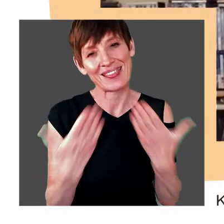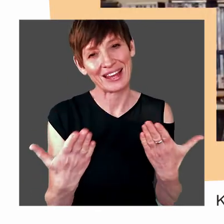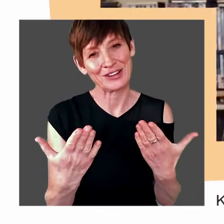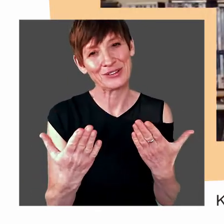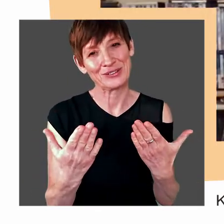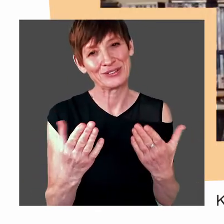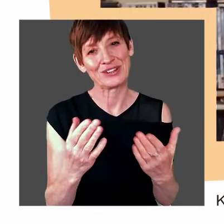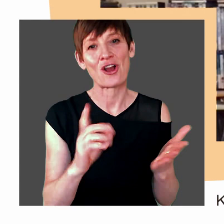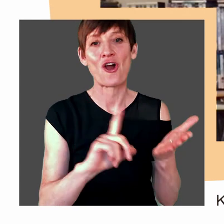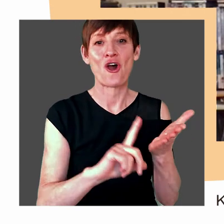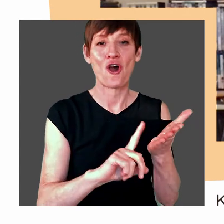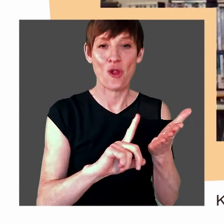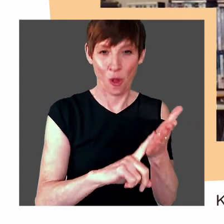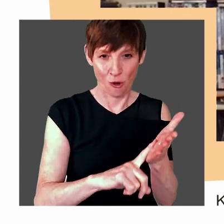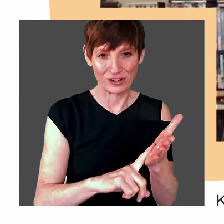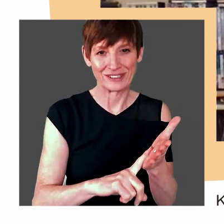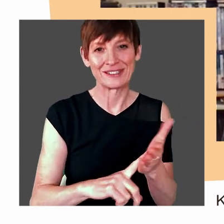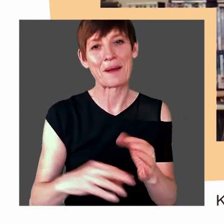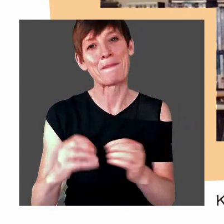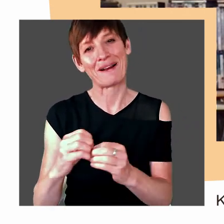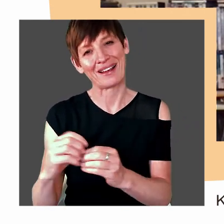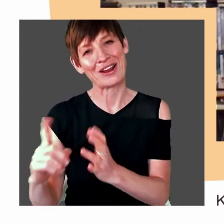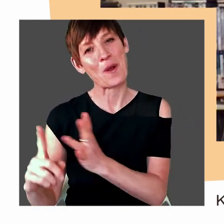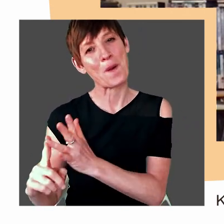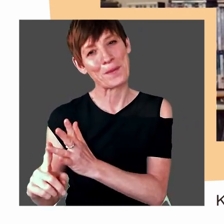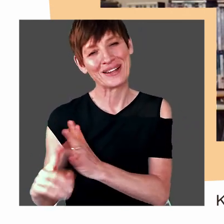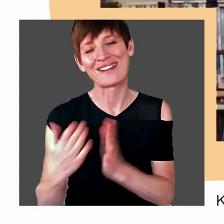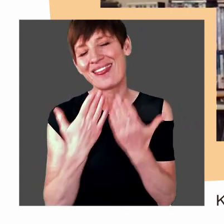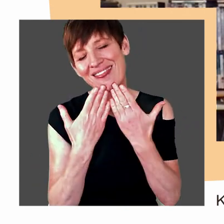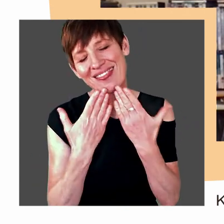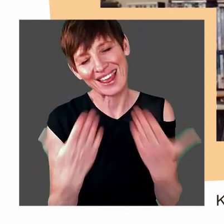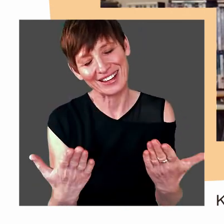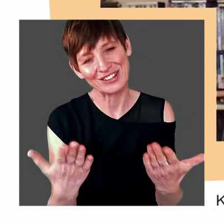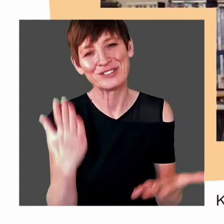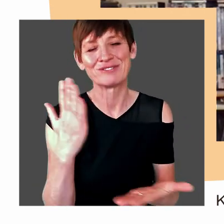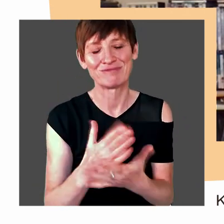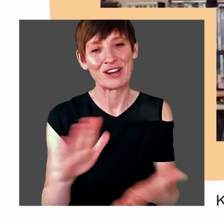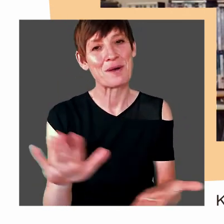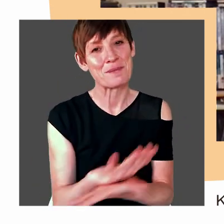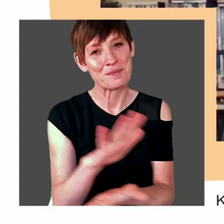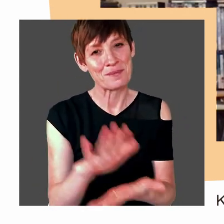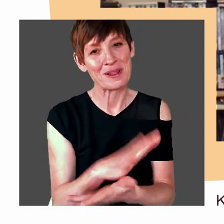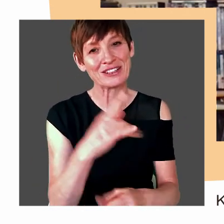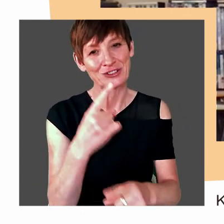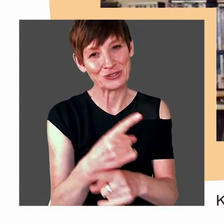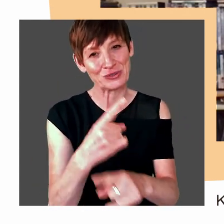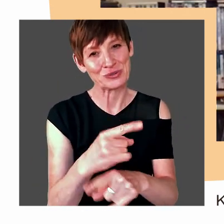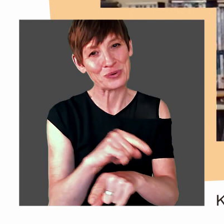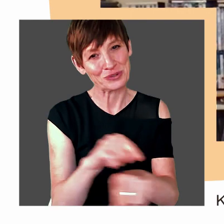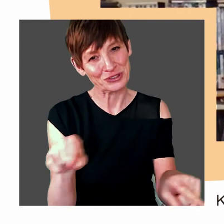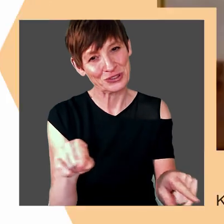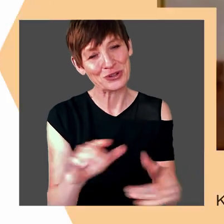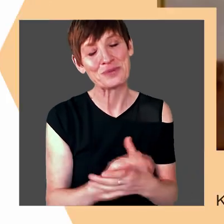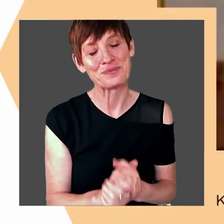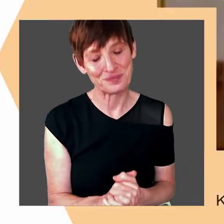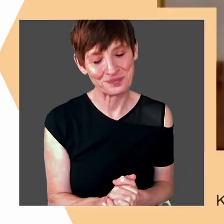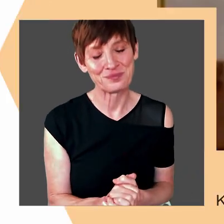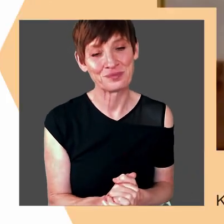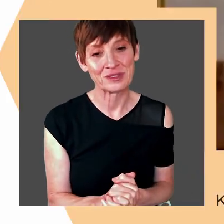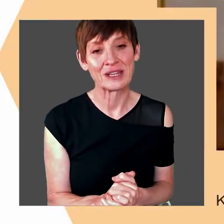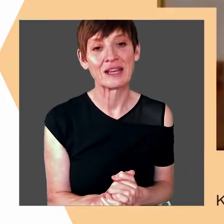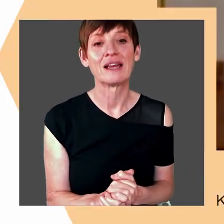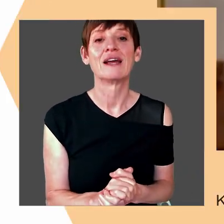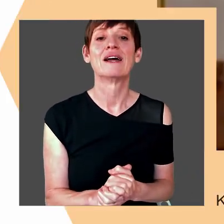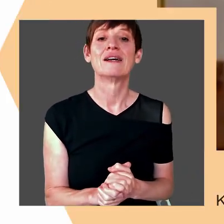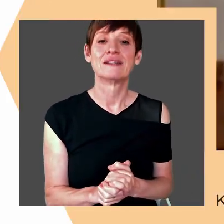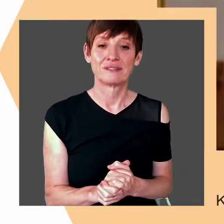panelists, Lauren, Bucky and Omid. It's been a real pleasure to speak to you, and I hope it's been useful for all our new graduates. So just to